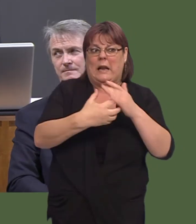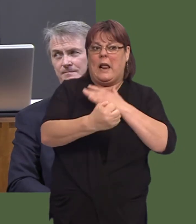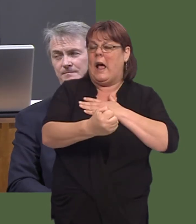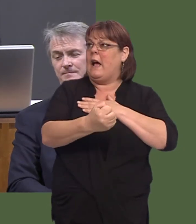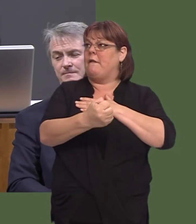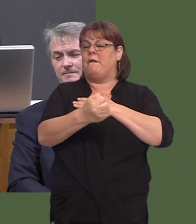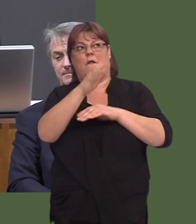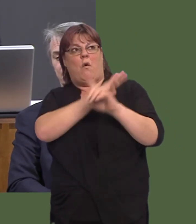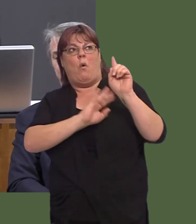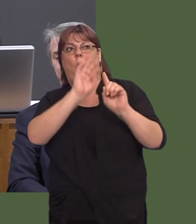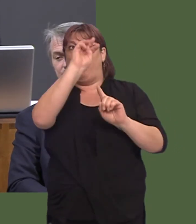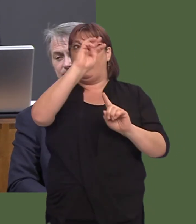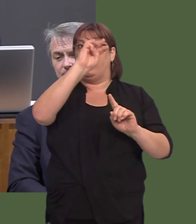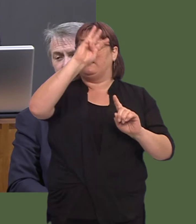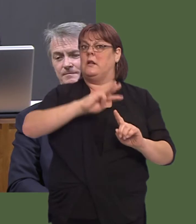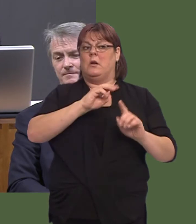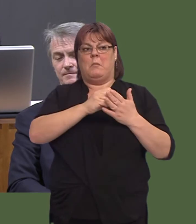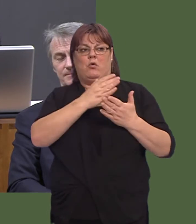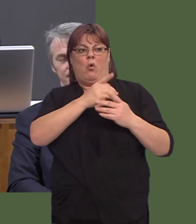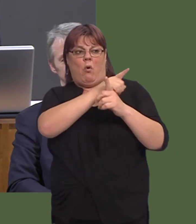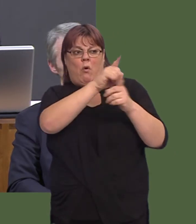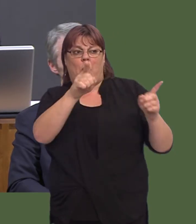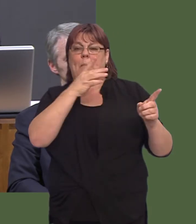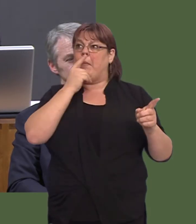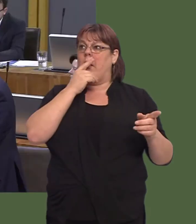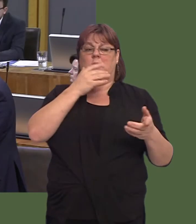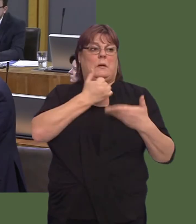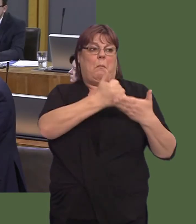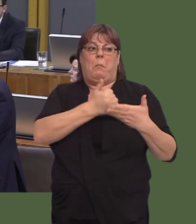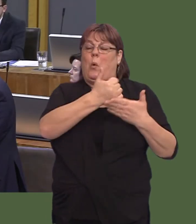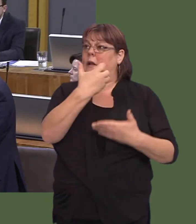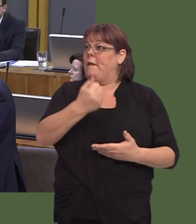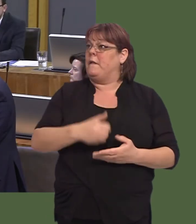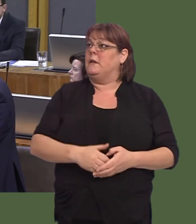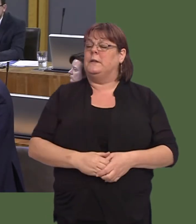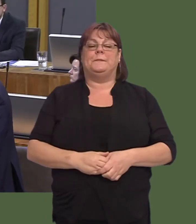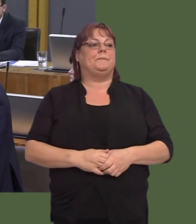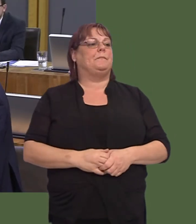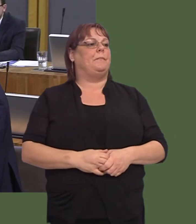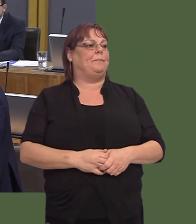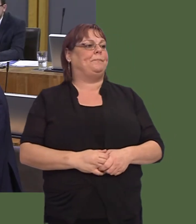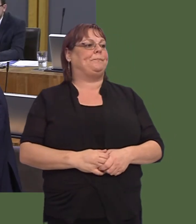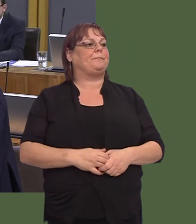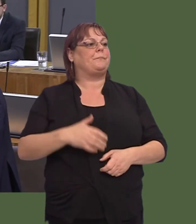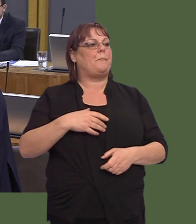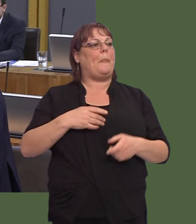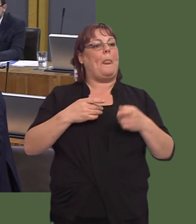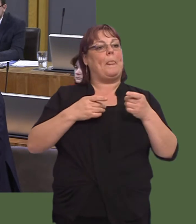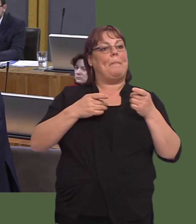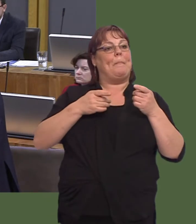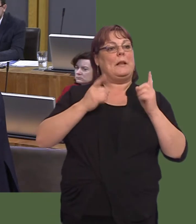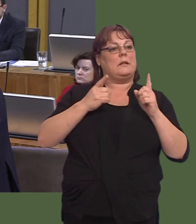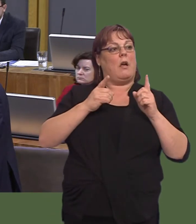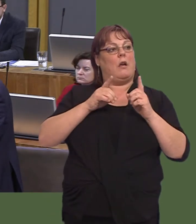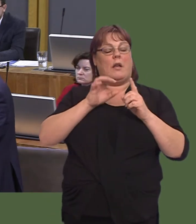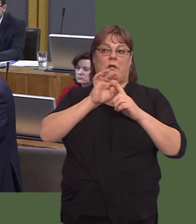in place across Wales to ensure that all communities are supported through this process? Well, the Minister has written to the